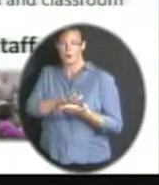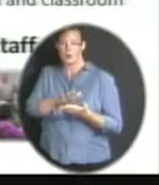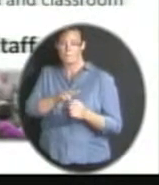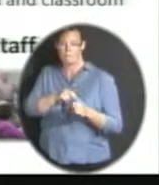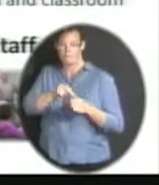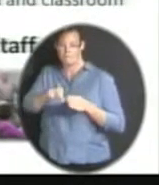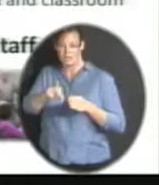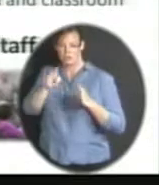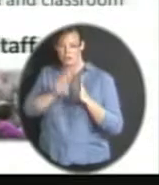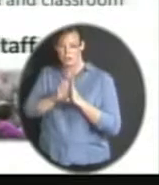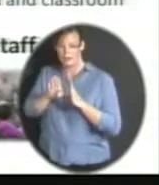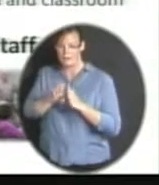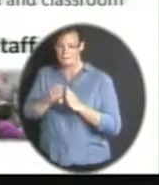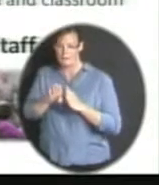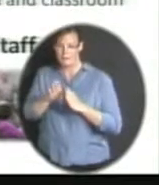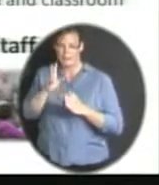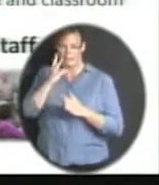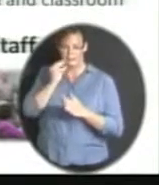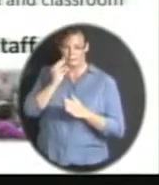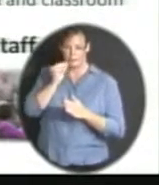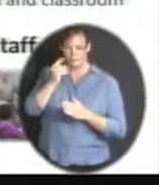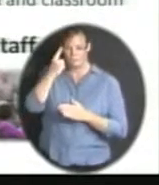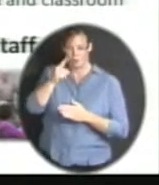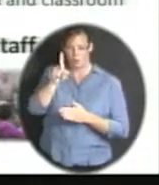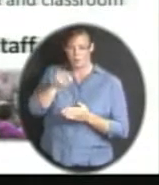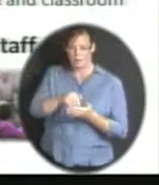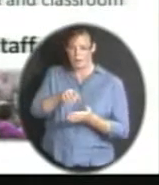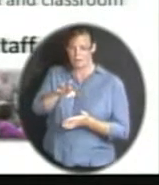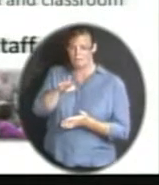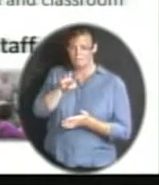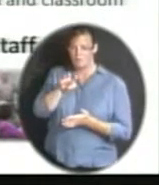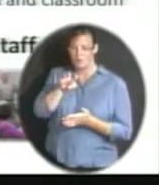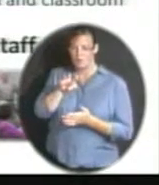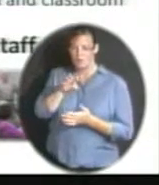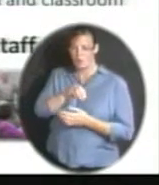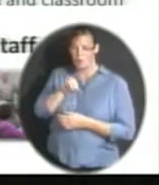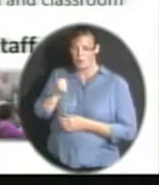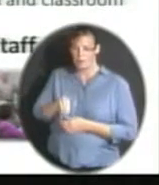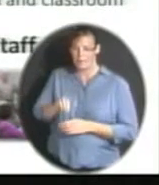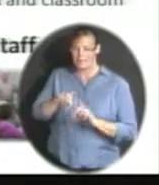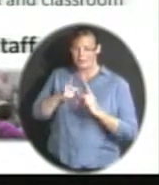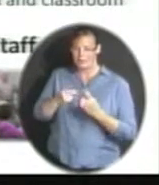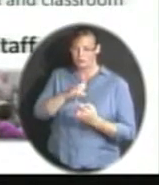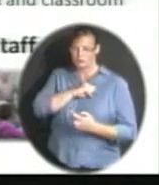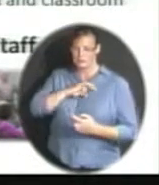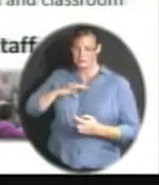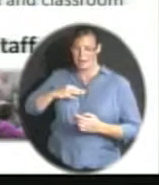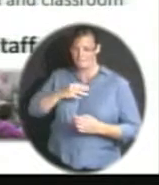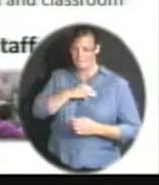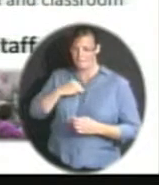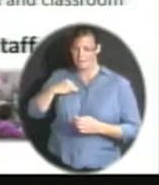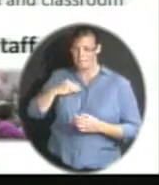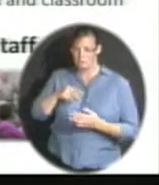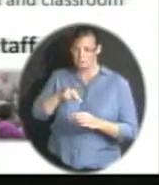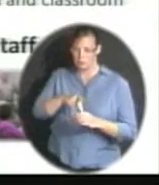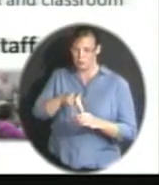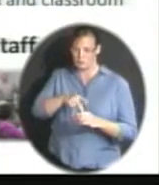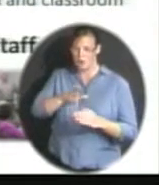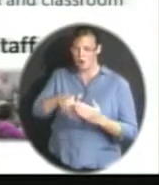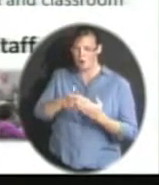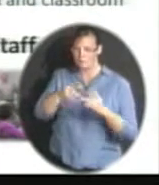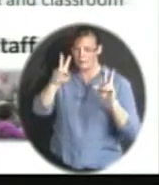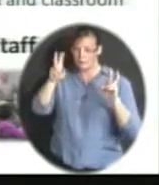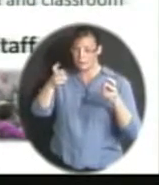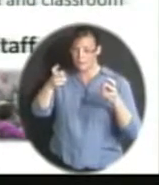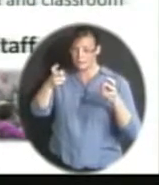professional development experience for the 1,400 Olathe District staff members participating. All of the